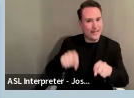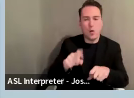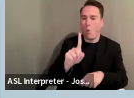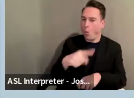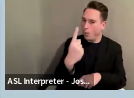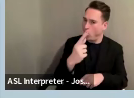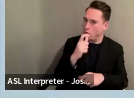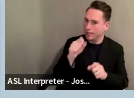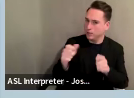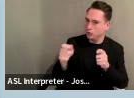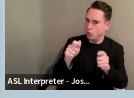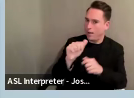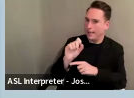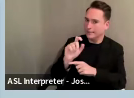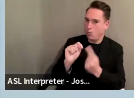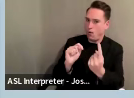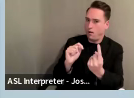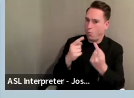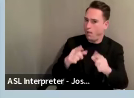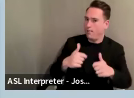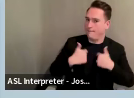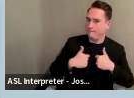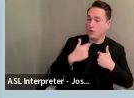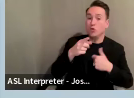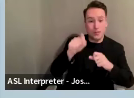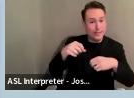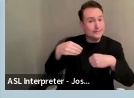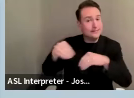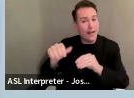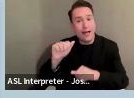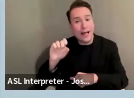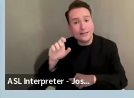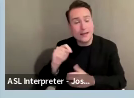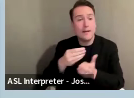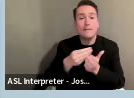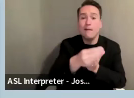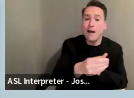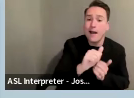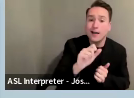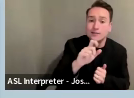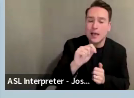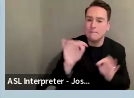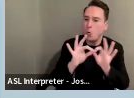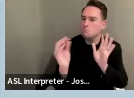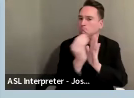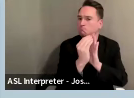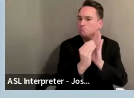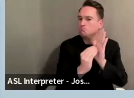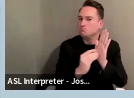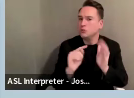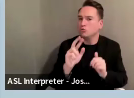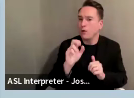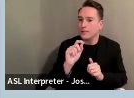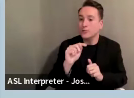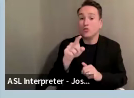control your assets. You get to sell your assets, purchase new assets, put them in the name of your trust. You get to